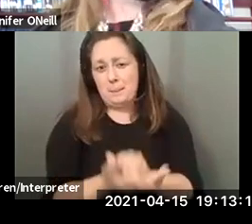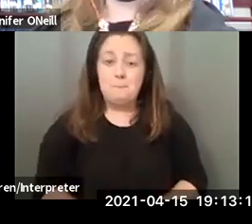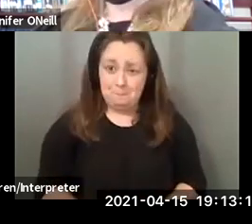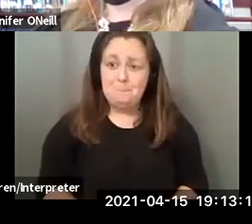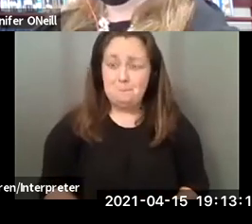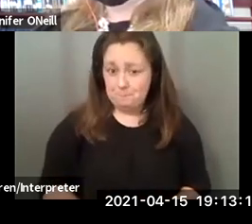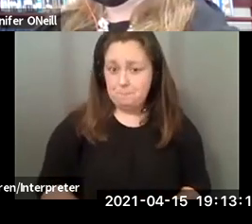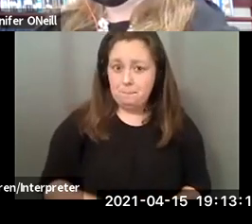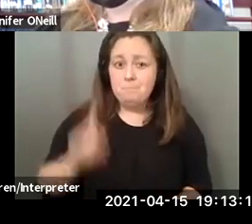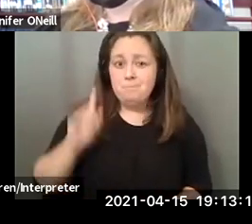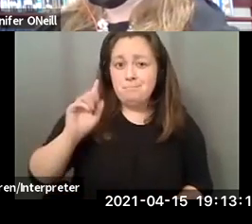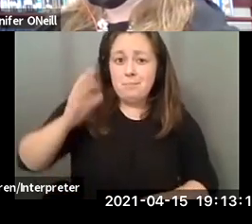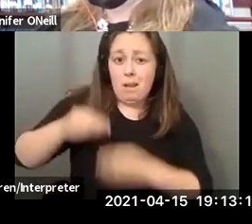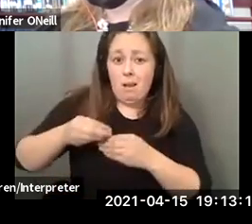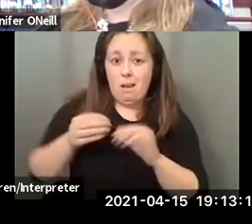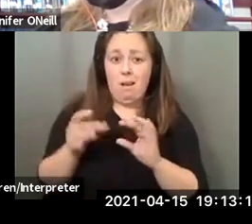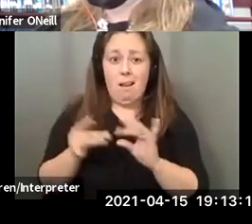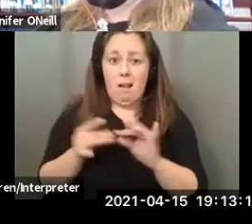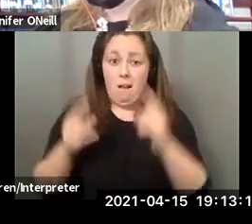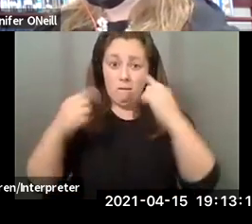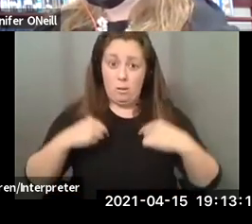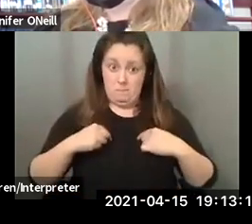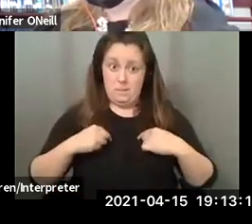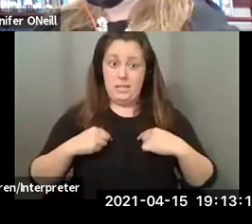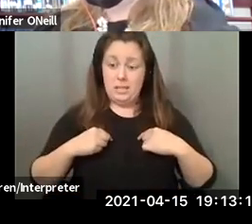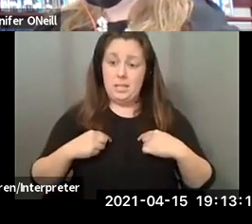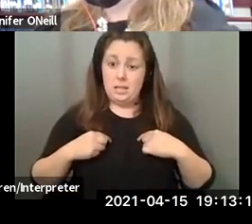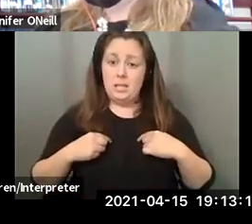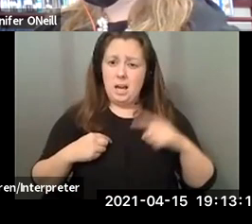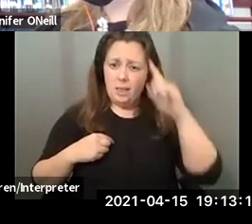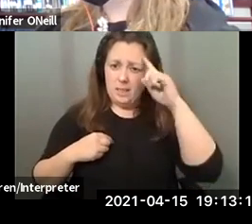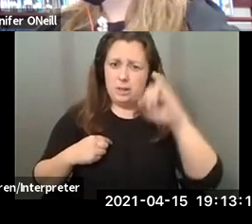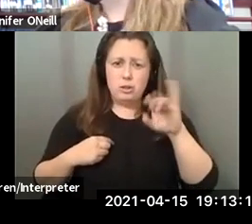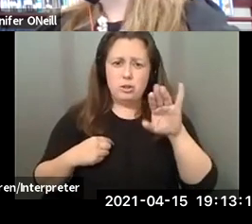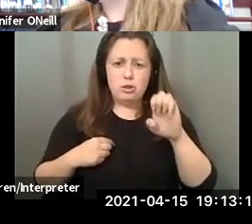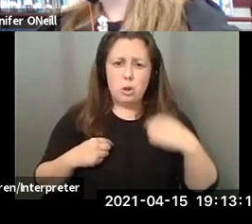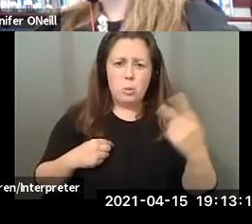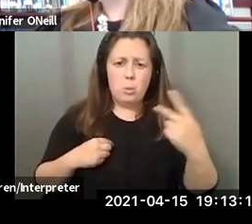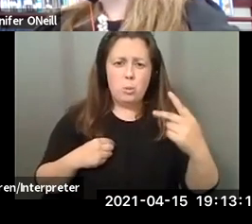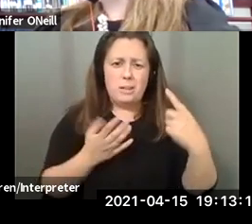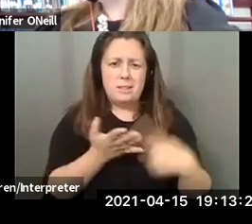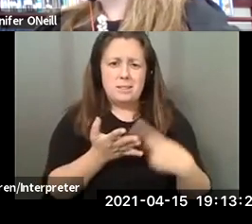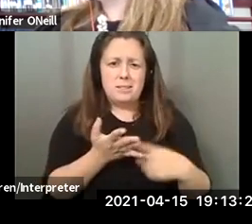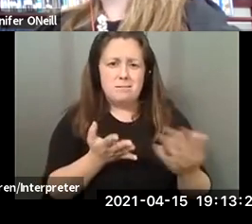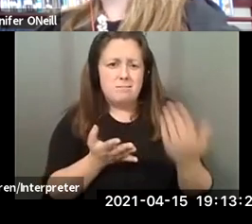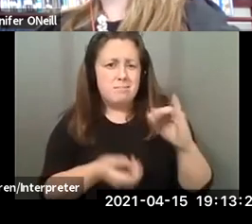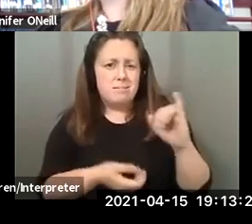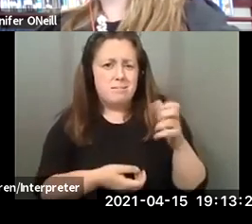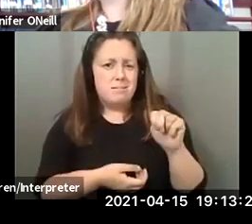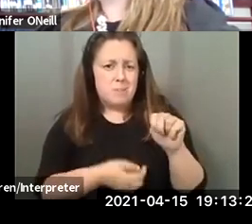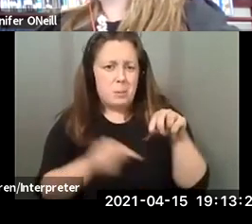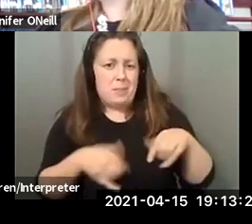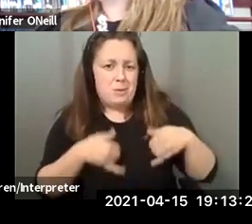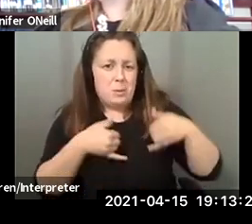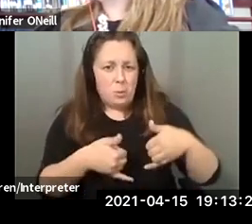If I can just add, I think for me, I think Joe, you and I talked about this back in January, sort of this award.